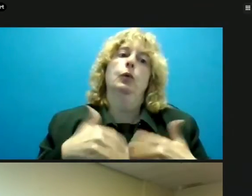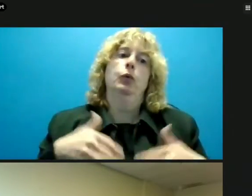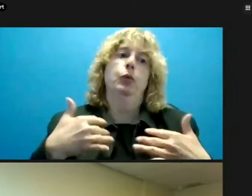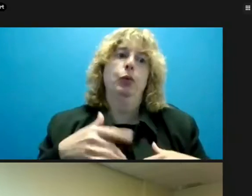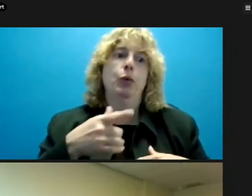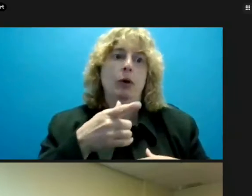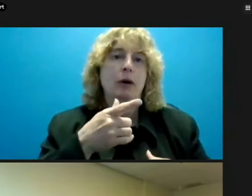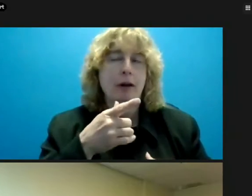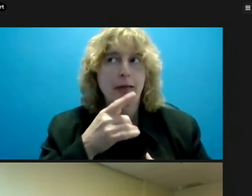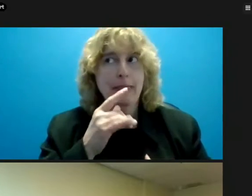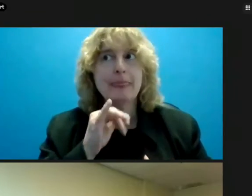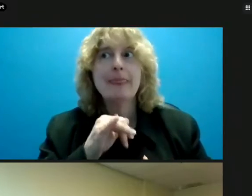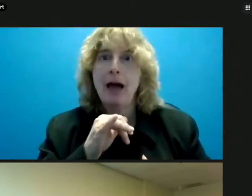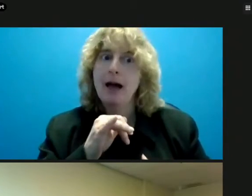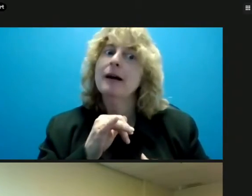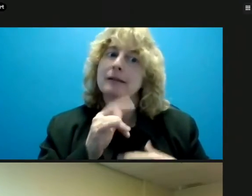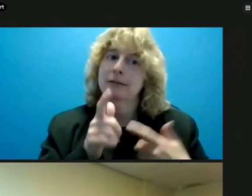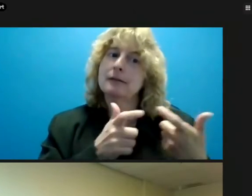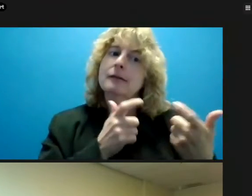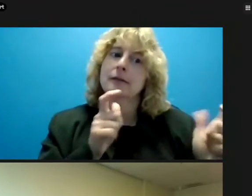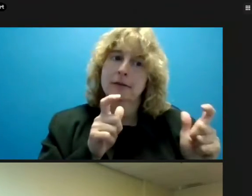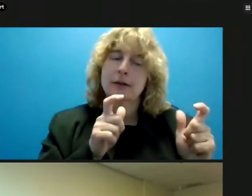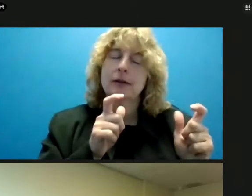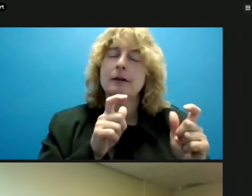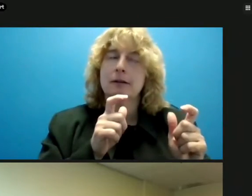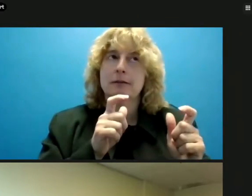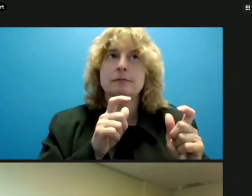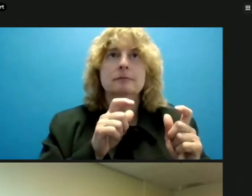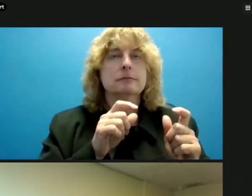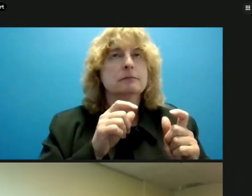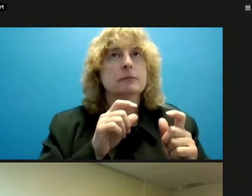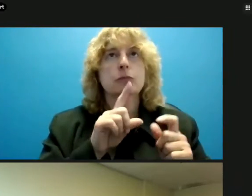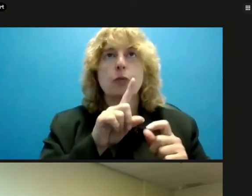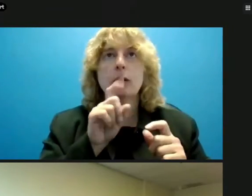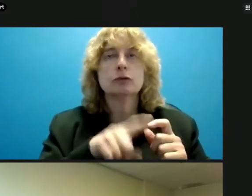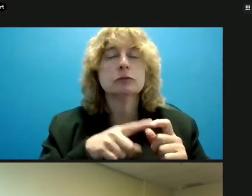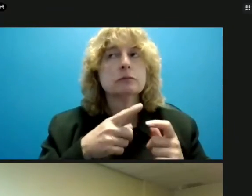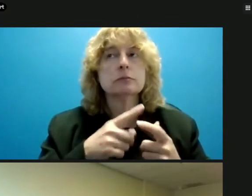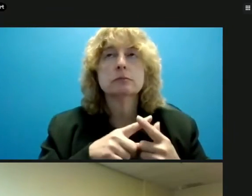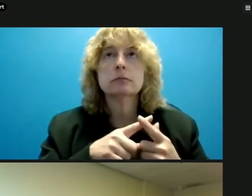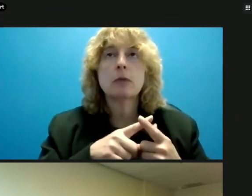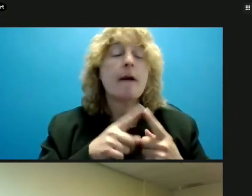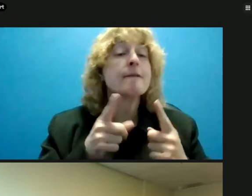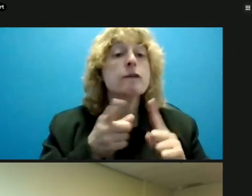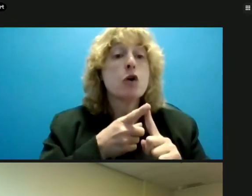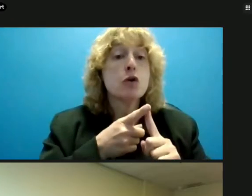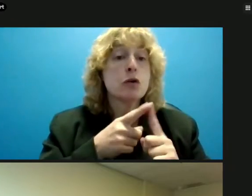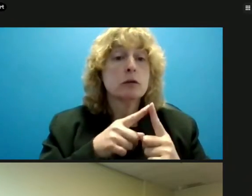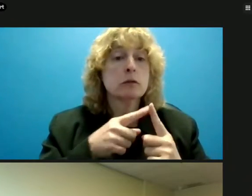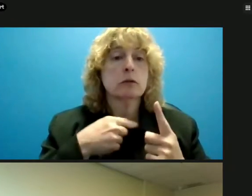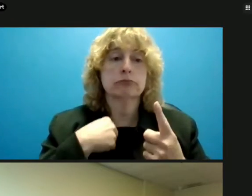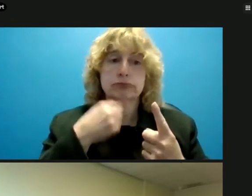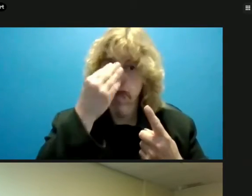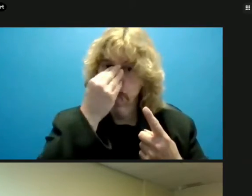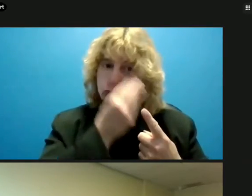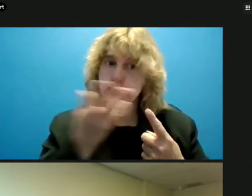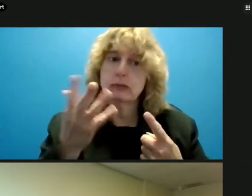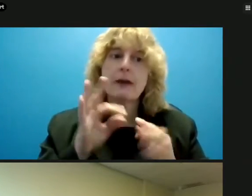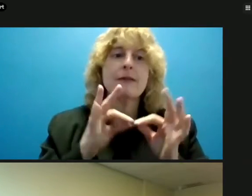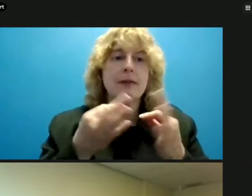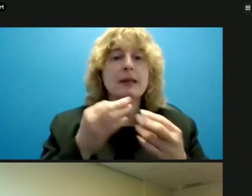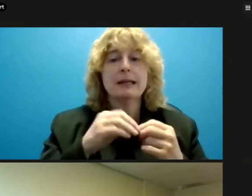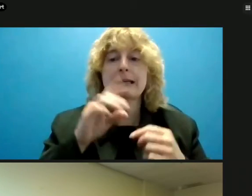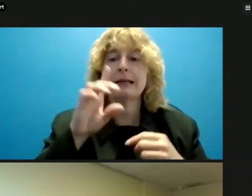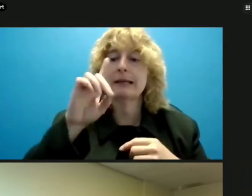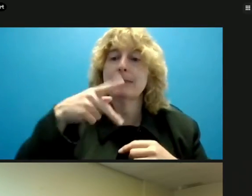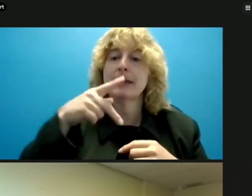there's so much that I want families to know. I first want families to know that in DPSCD, we are excited to welcome our students